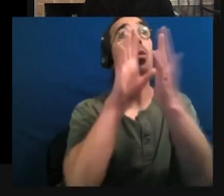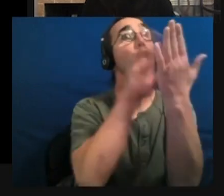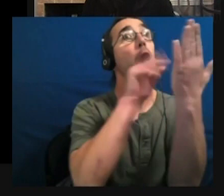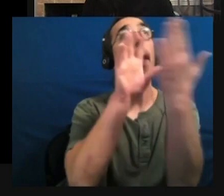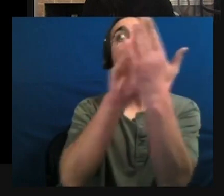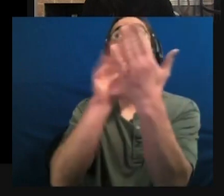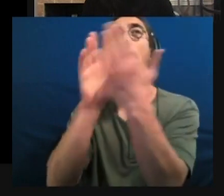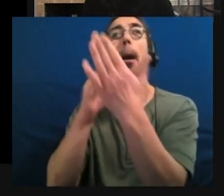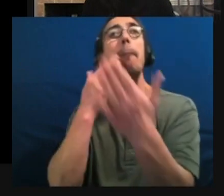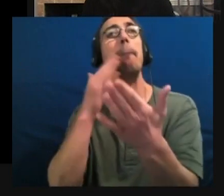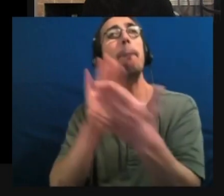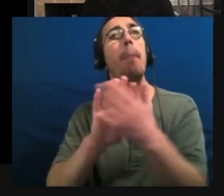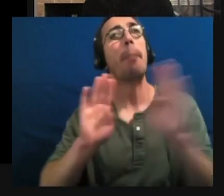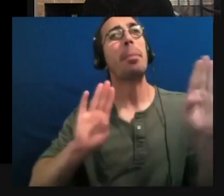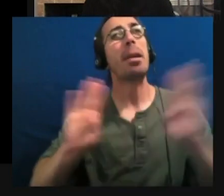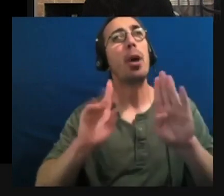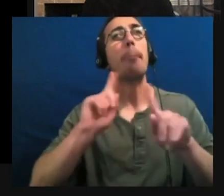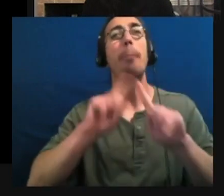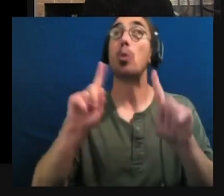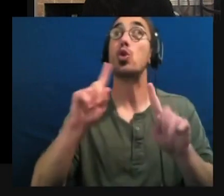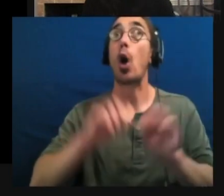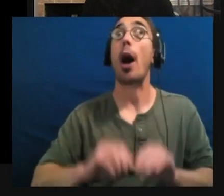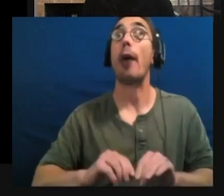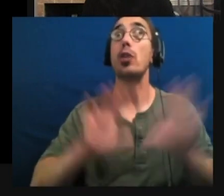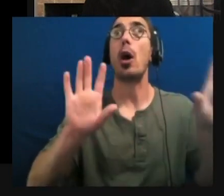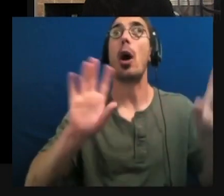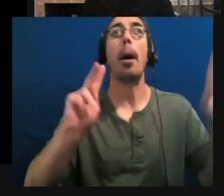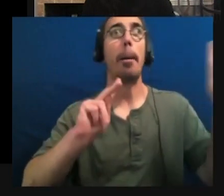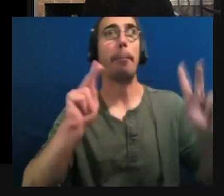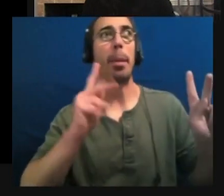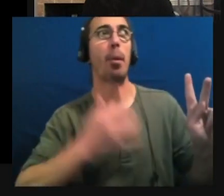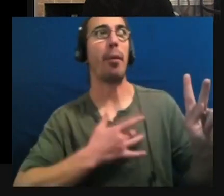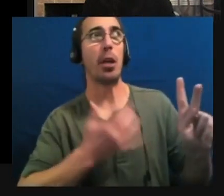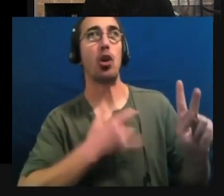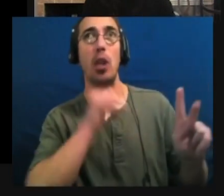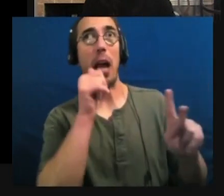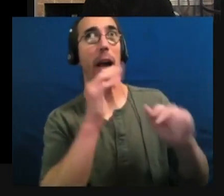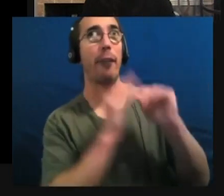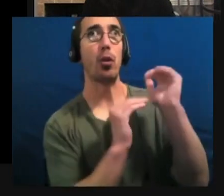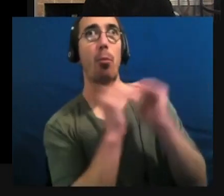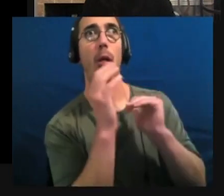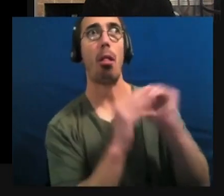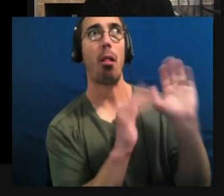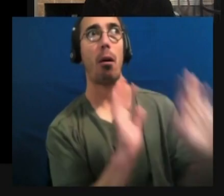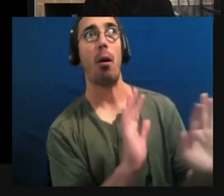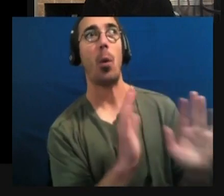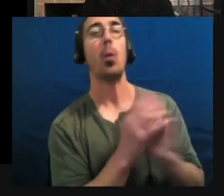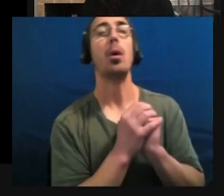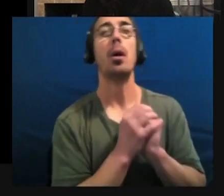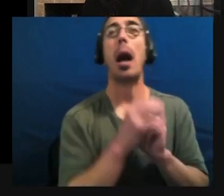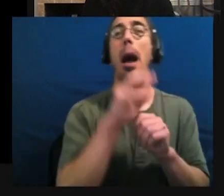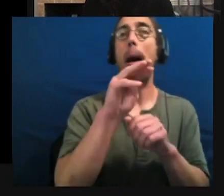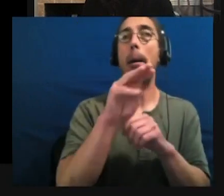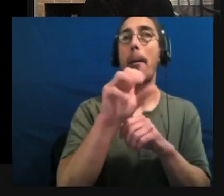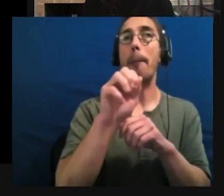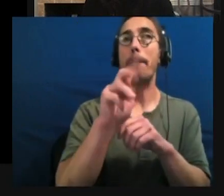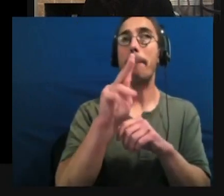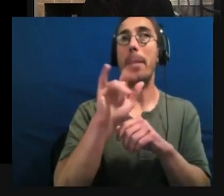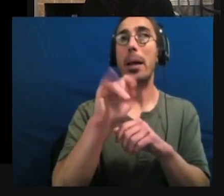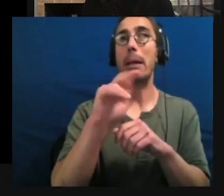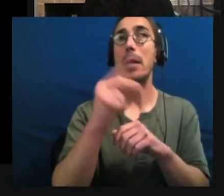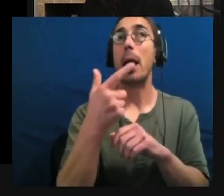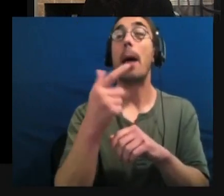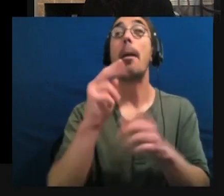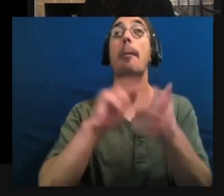but I did it too obviously, so people were made uncomfortable by it. Masking communicates that you are one of the people you